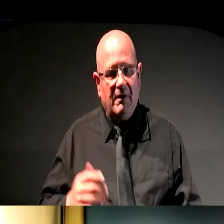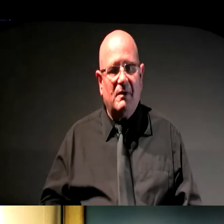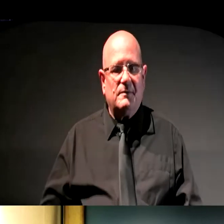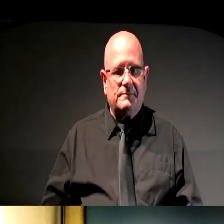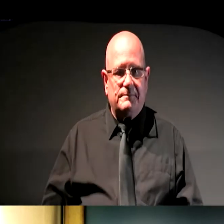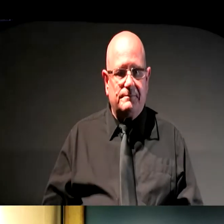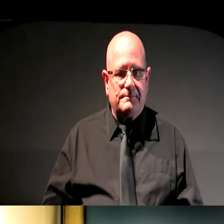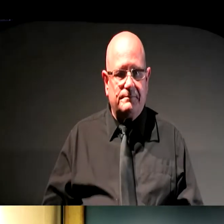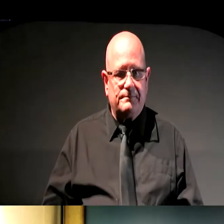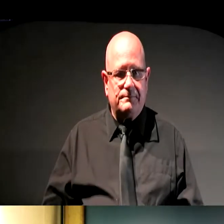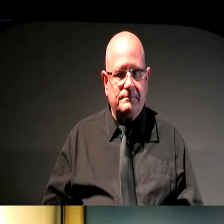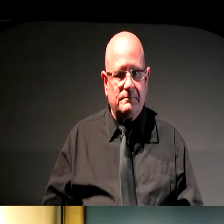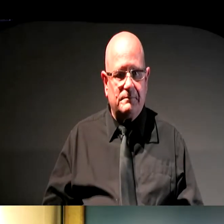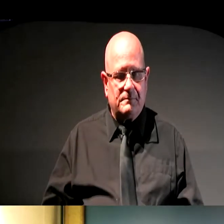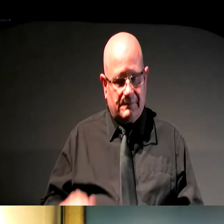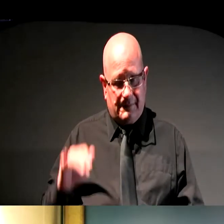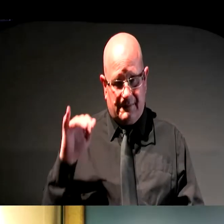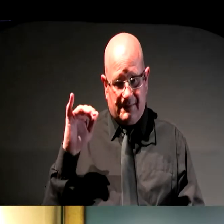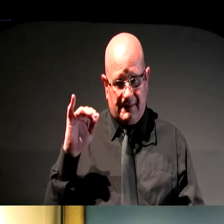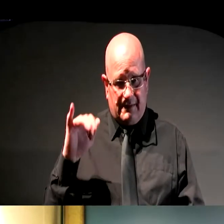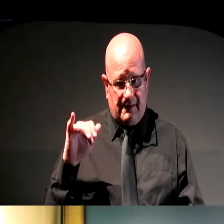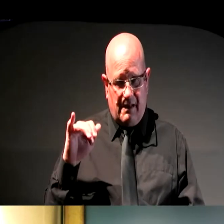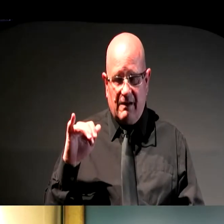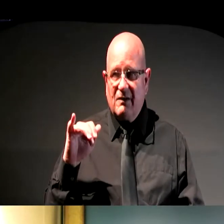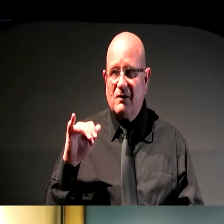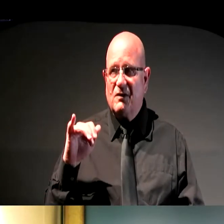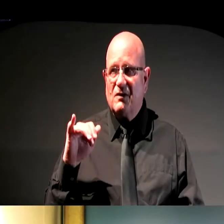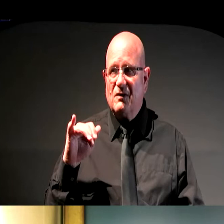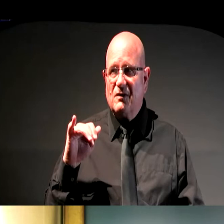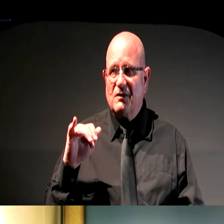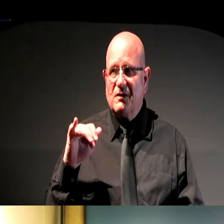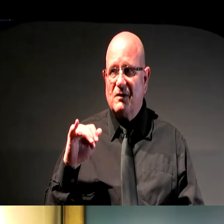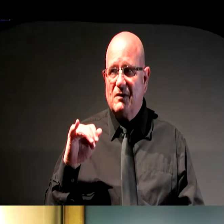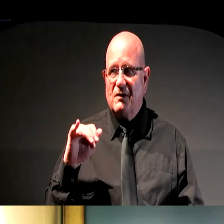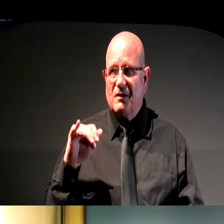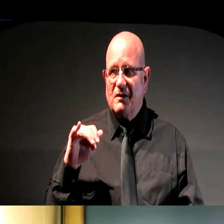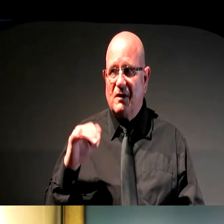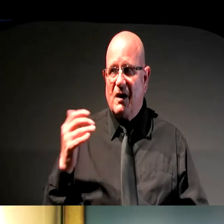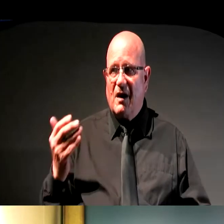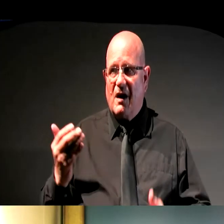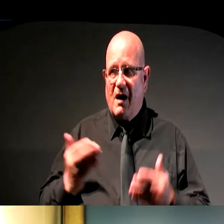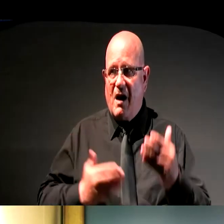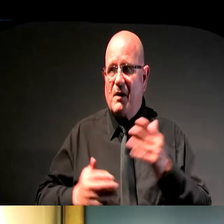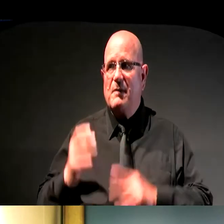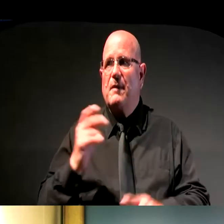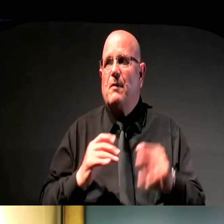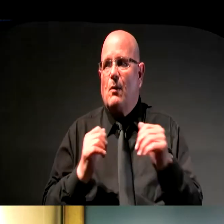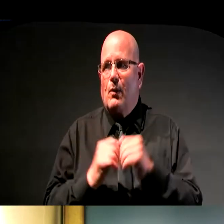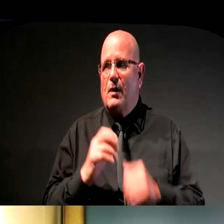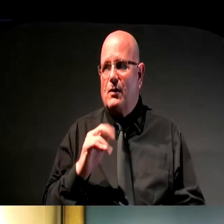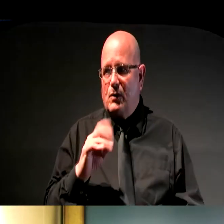saying, there's benefits to hiring people with neurodiversity because of the fact that I think it really applies to more people that don't